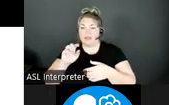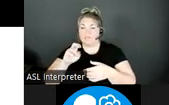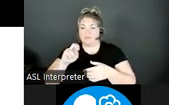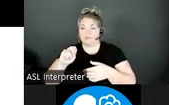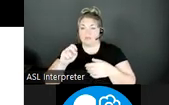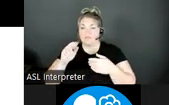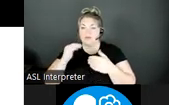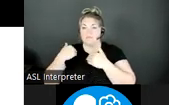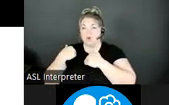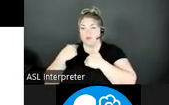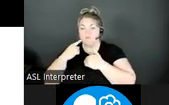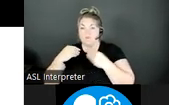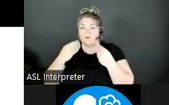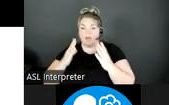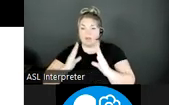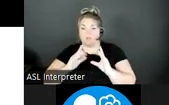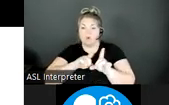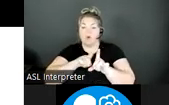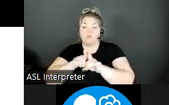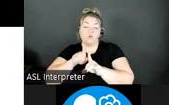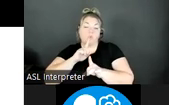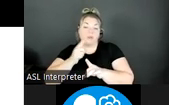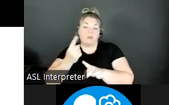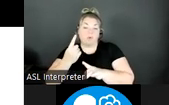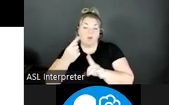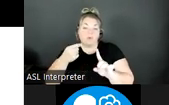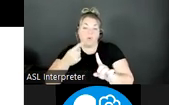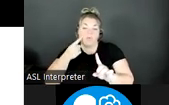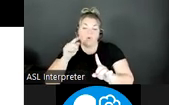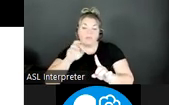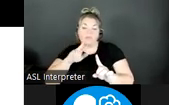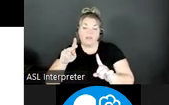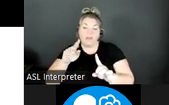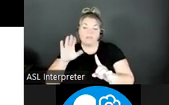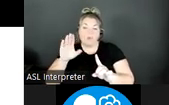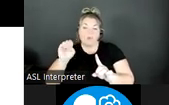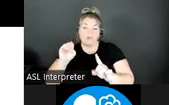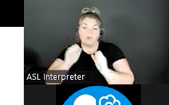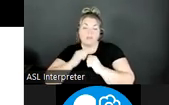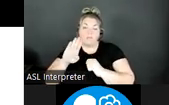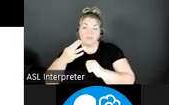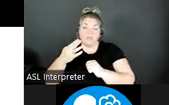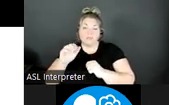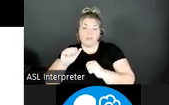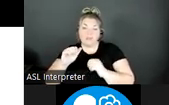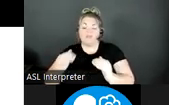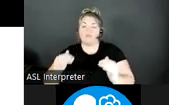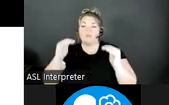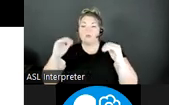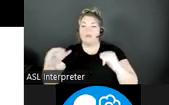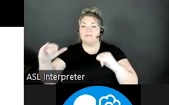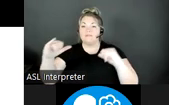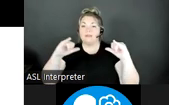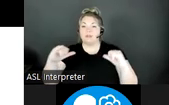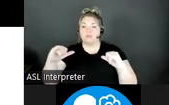providers. Also, really one of the goals of the task force with the BHA was to raise standards across